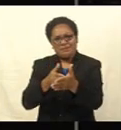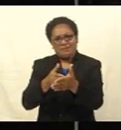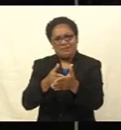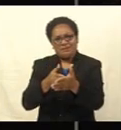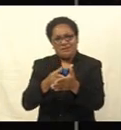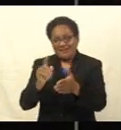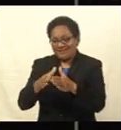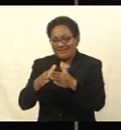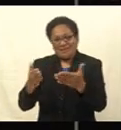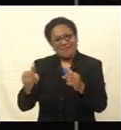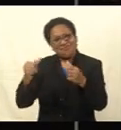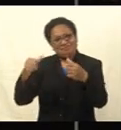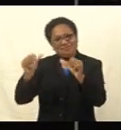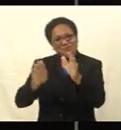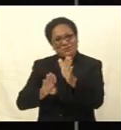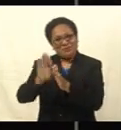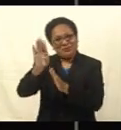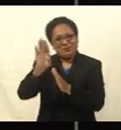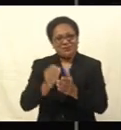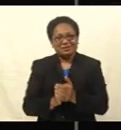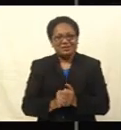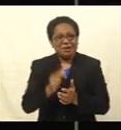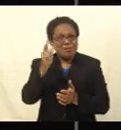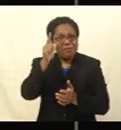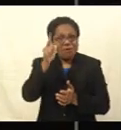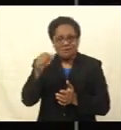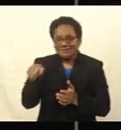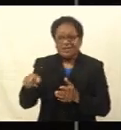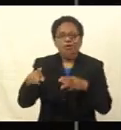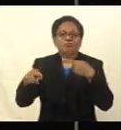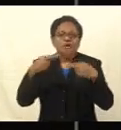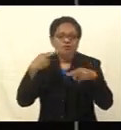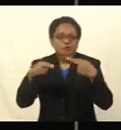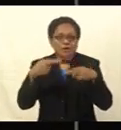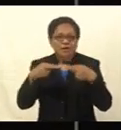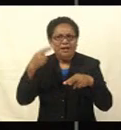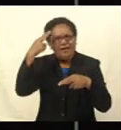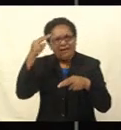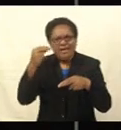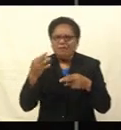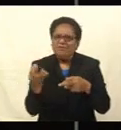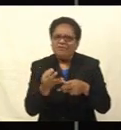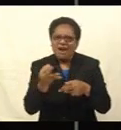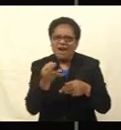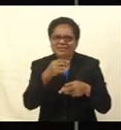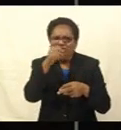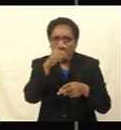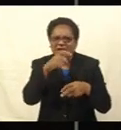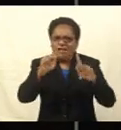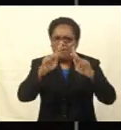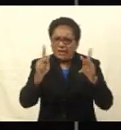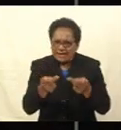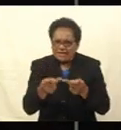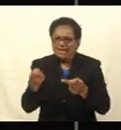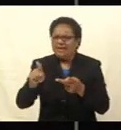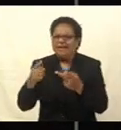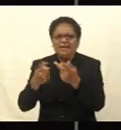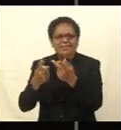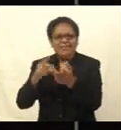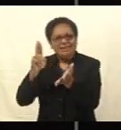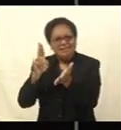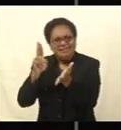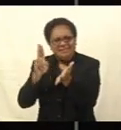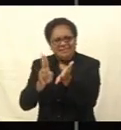to where he is today. Owner of the Nandi chain of restaurants, Fried Chicken Planet, and signage company Signs